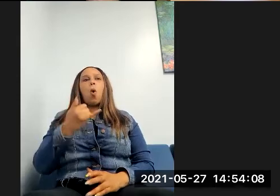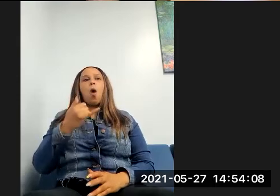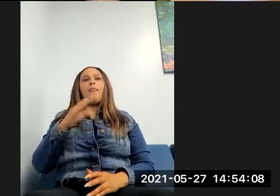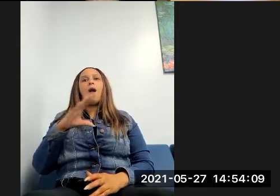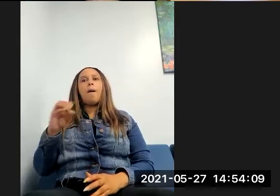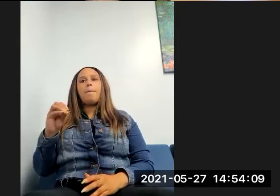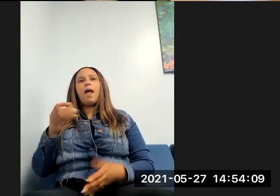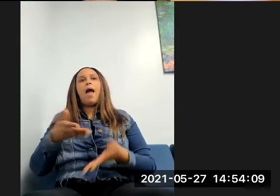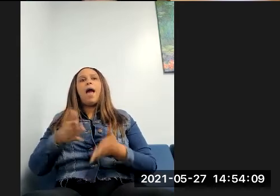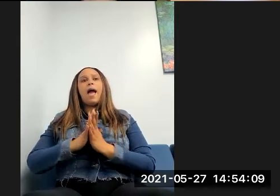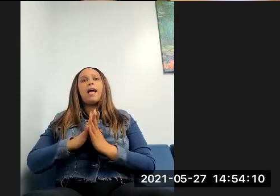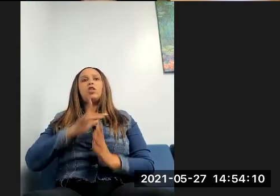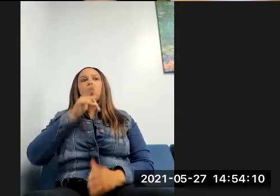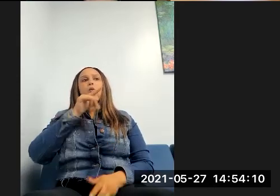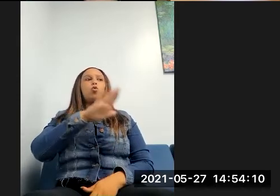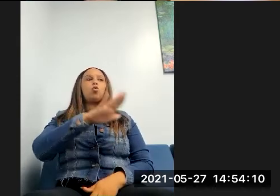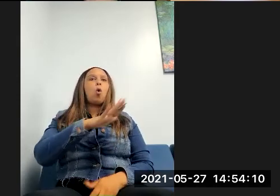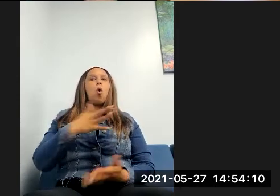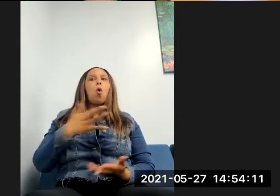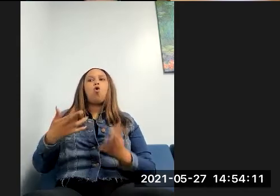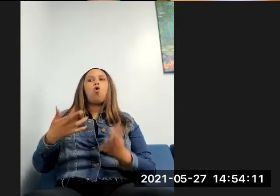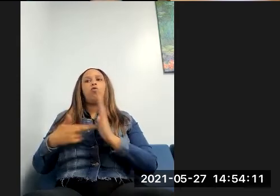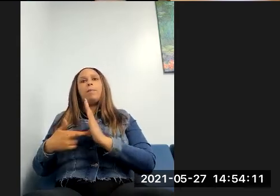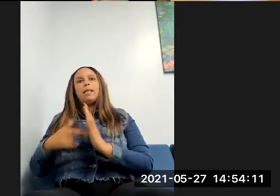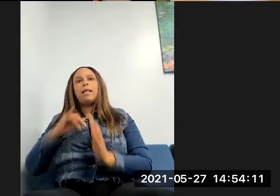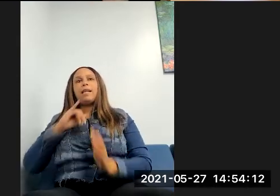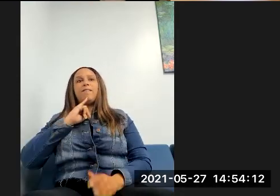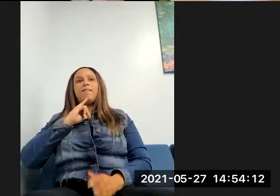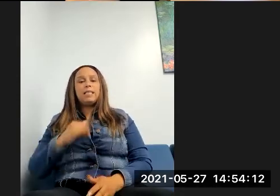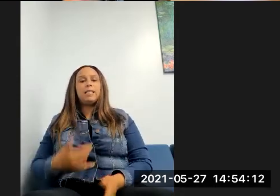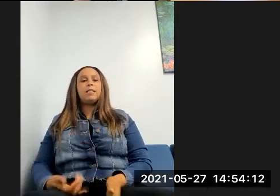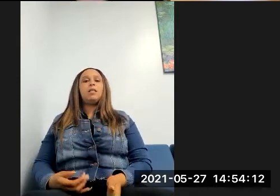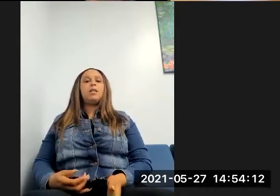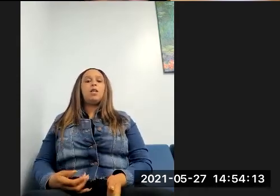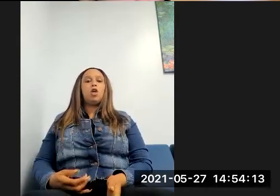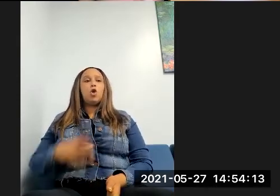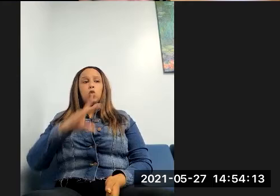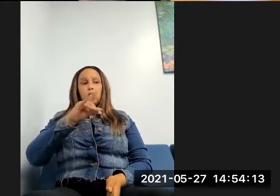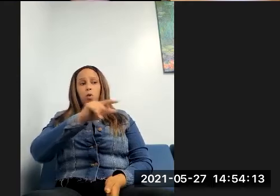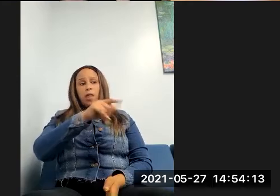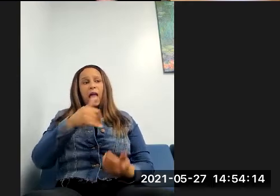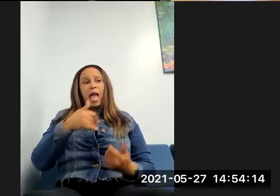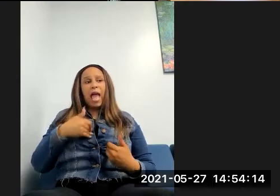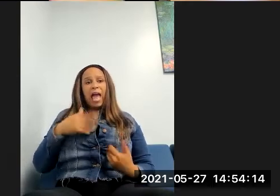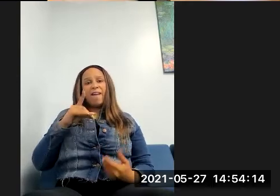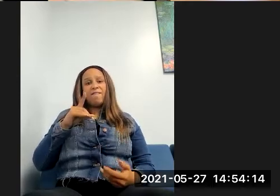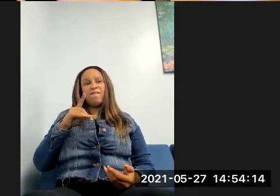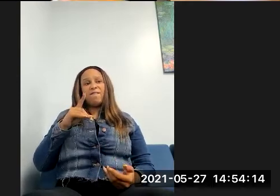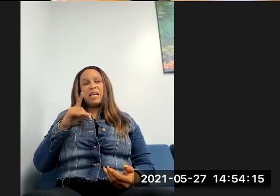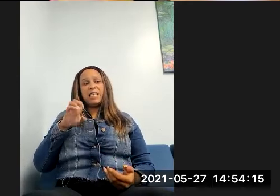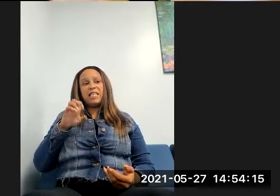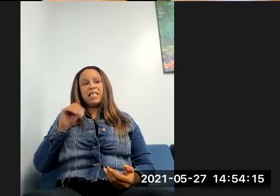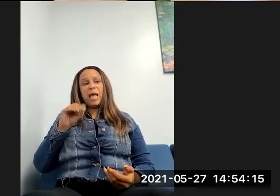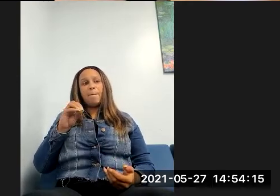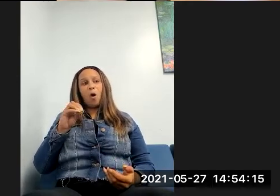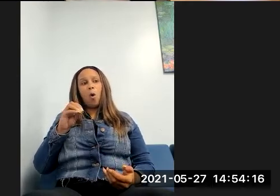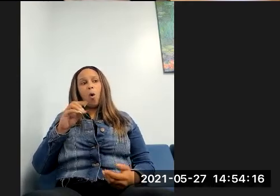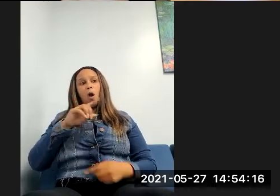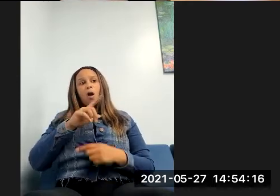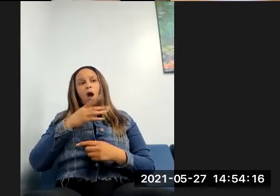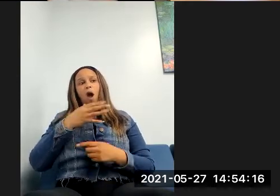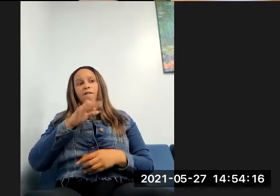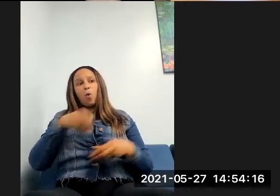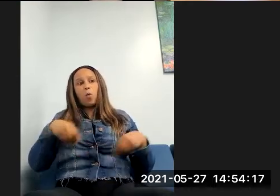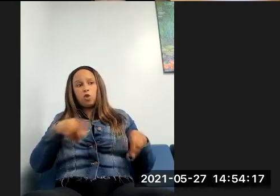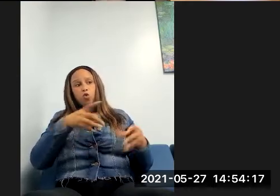who your regional or local representative is. Do they have a demo of the product that you're interested in?